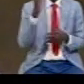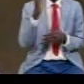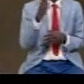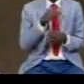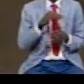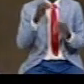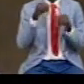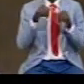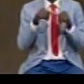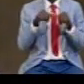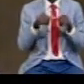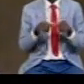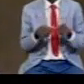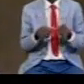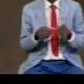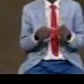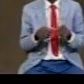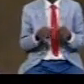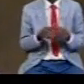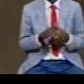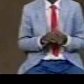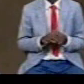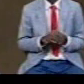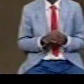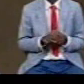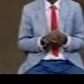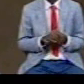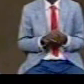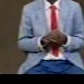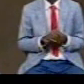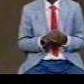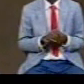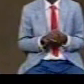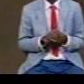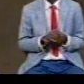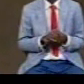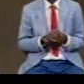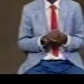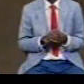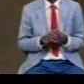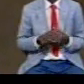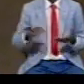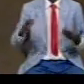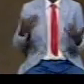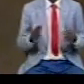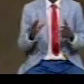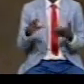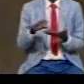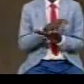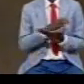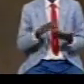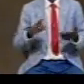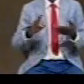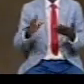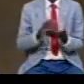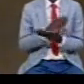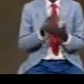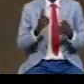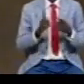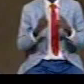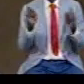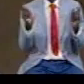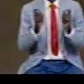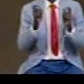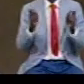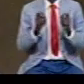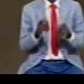Jesus' name. Please, choir, can you give us some celebration songs? Let's celebrate together with the choir while